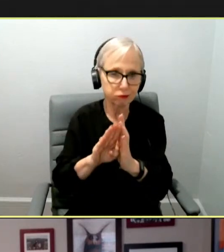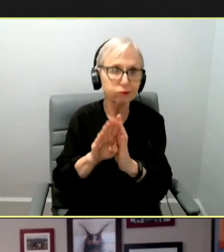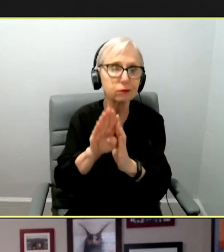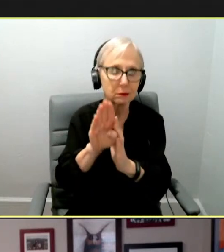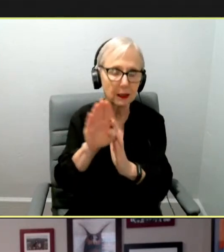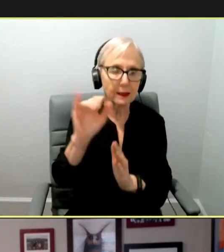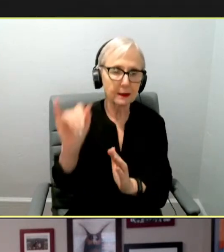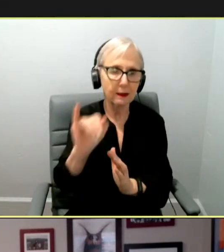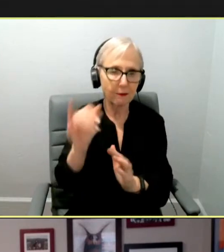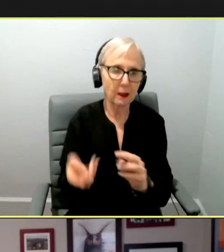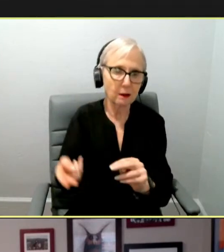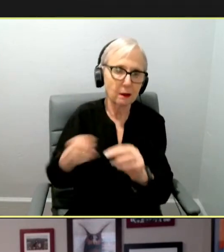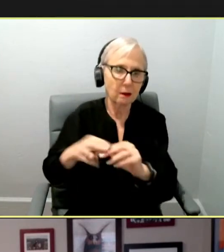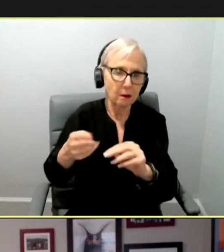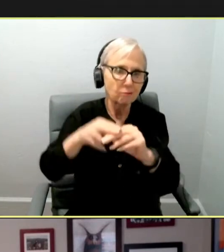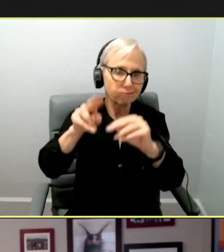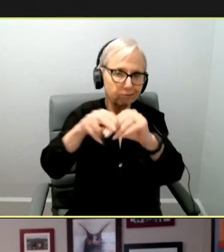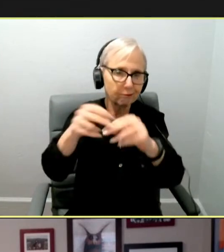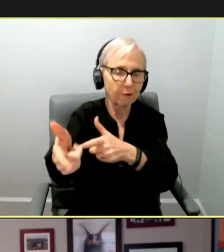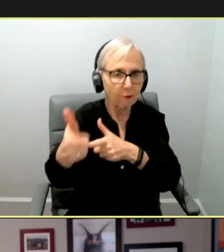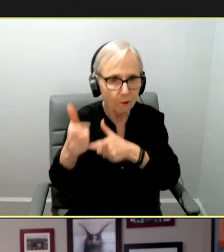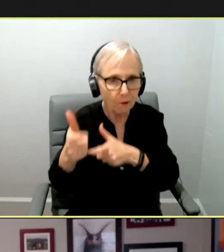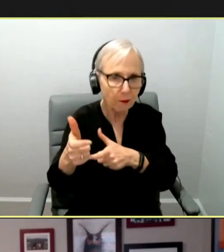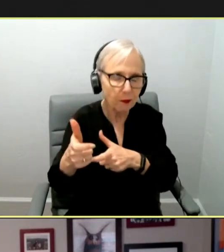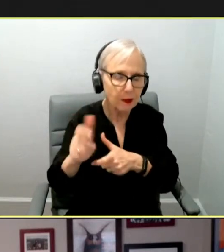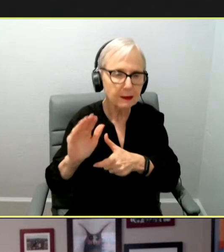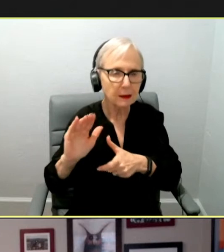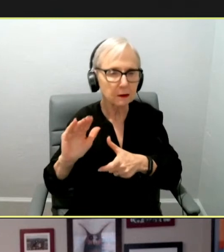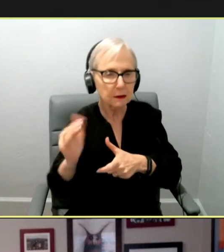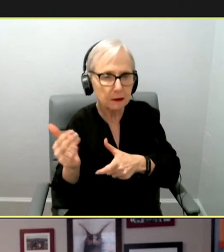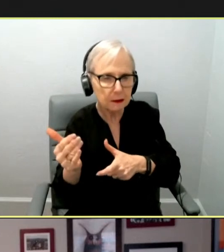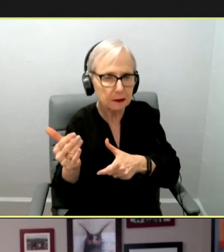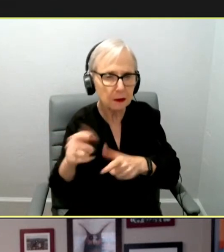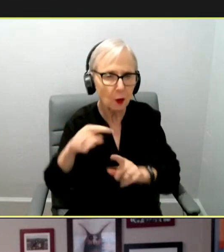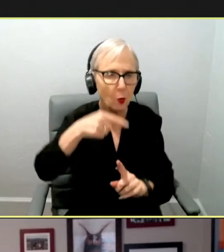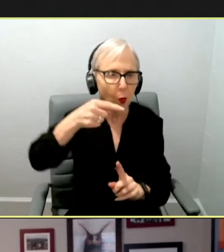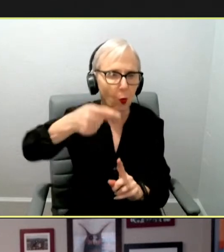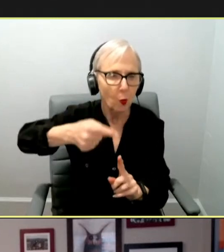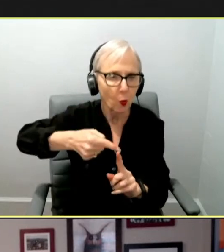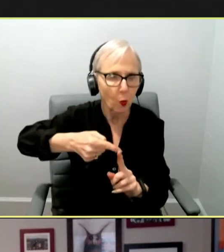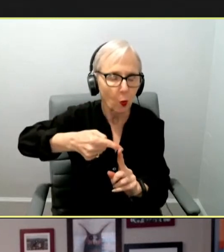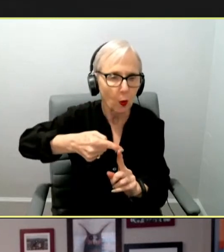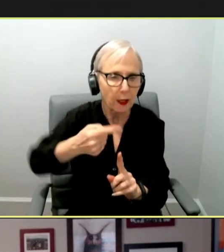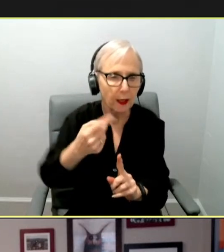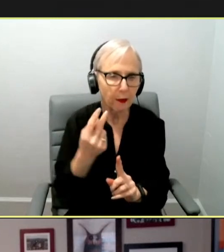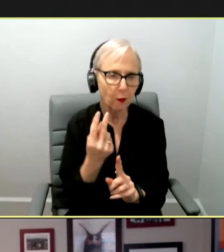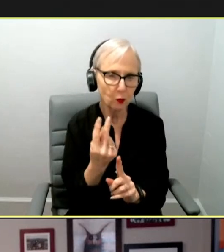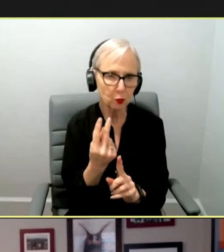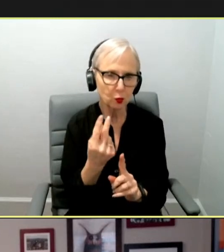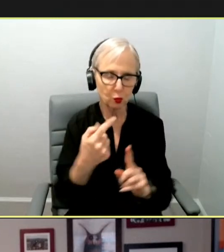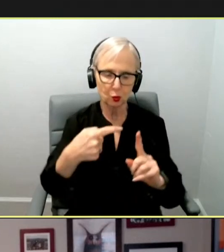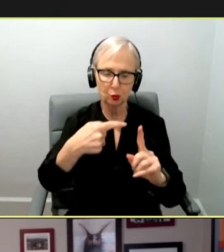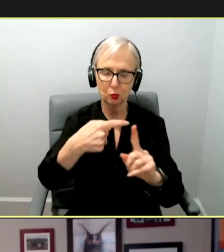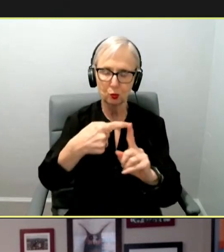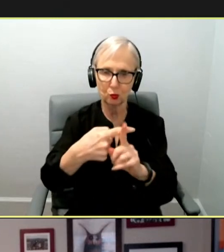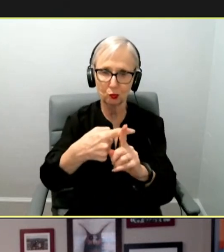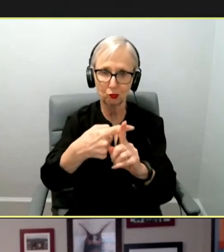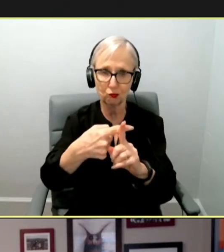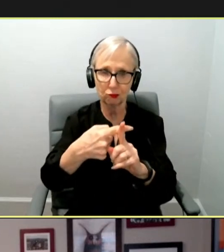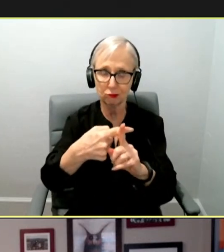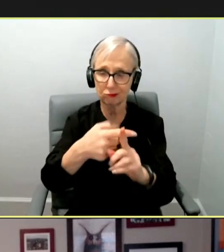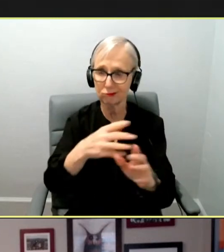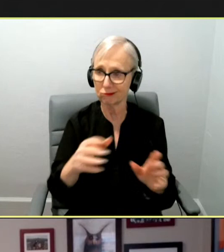infections increase rapidly, is there a sense of when those two ill numbers might